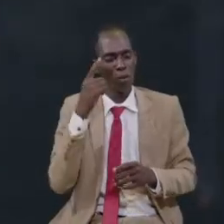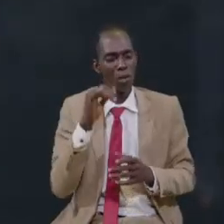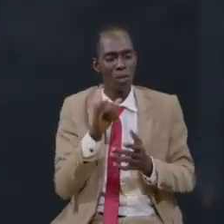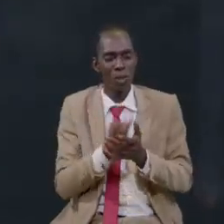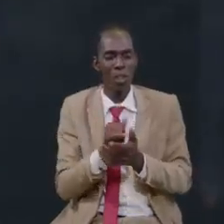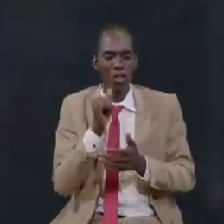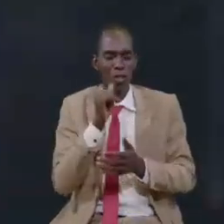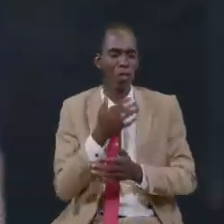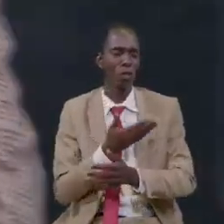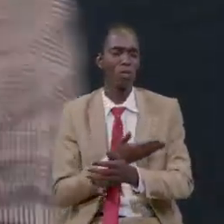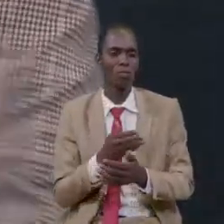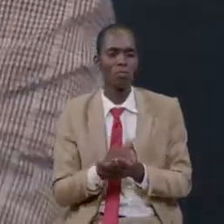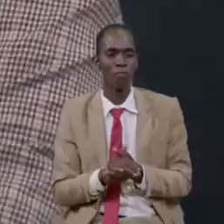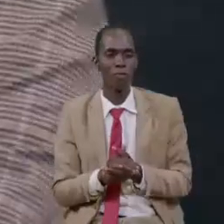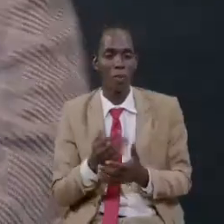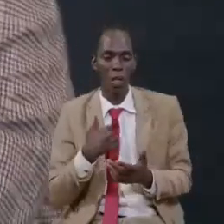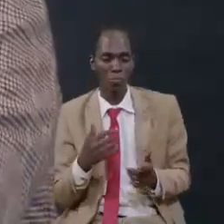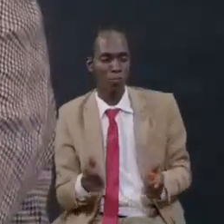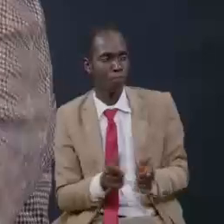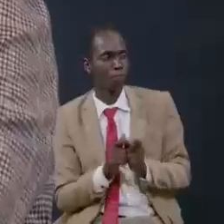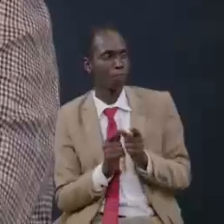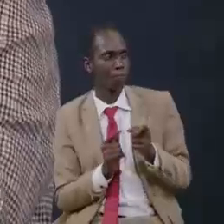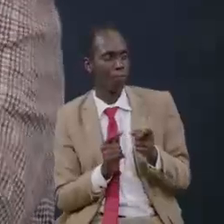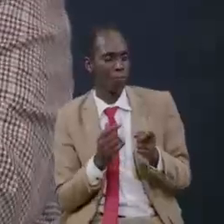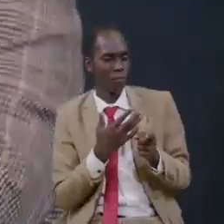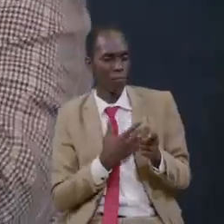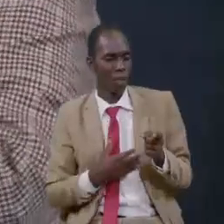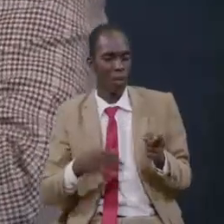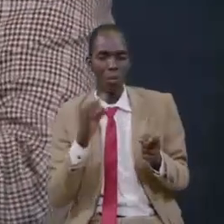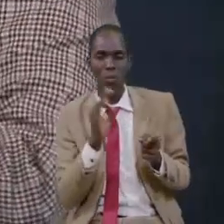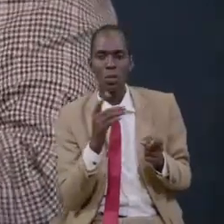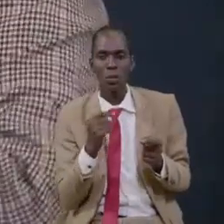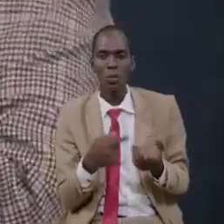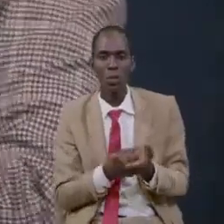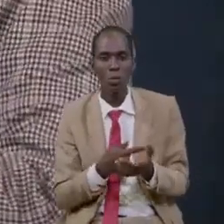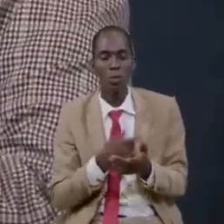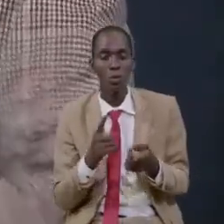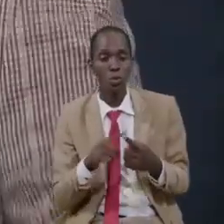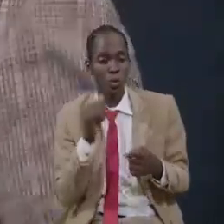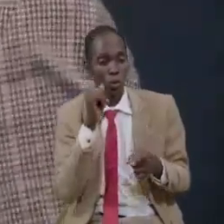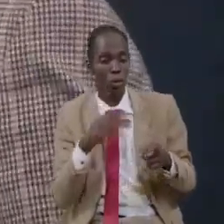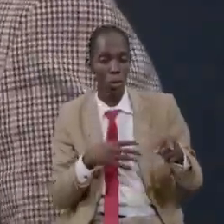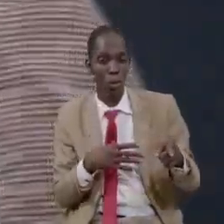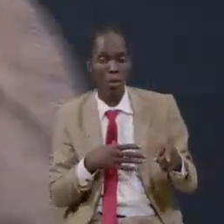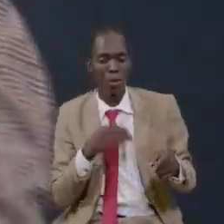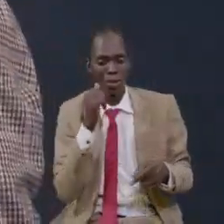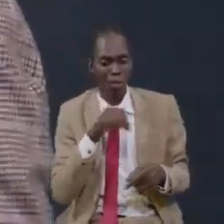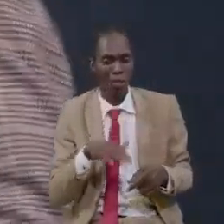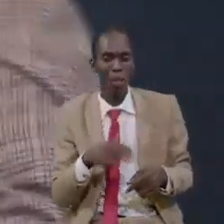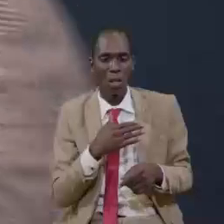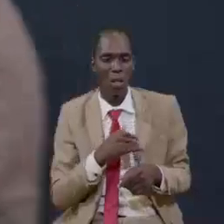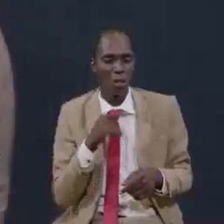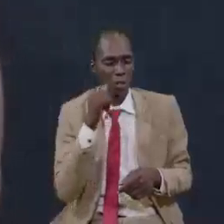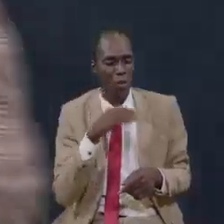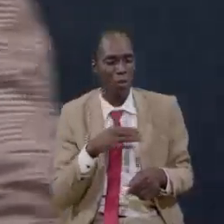her and preached the gospel to her, and she received the gospel. And every